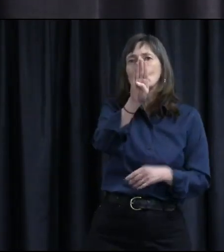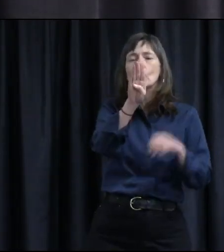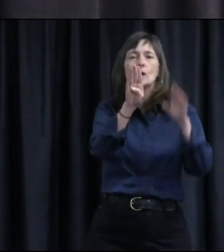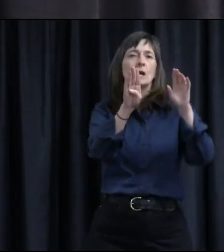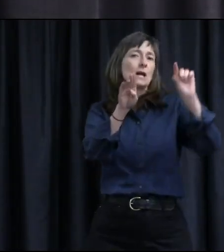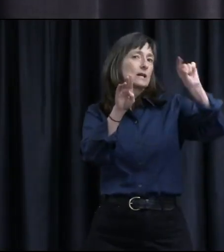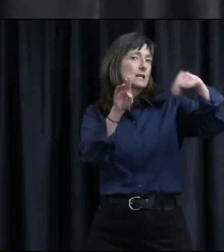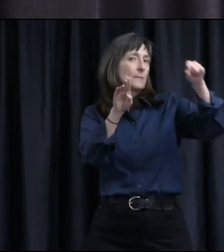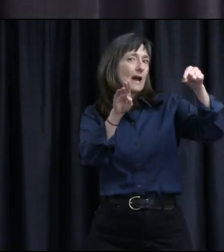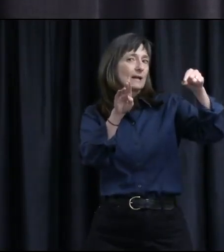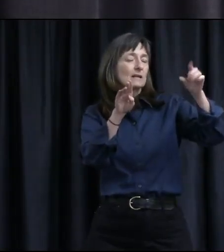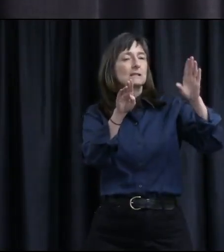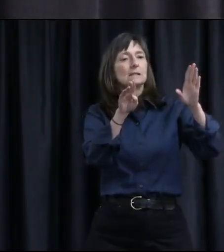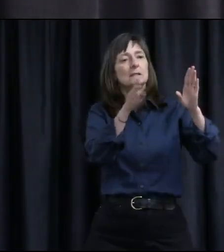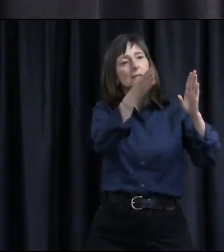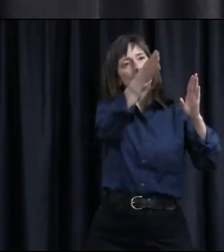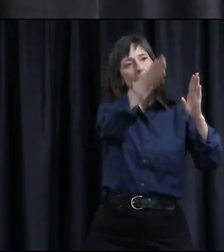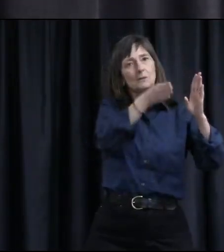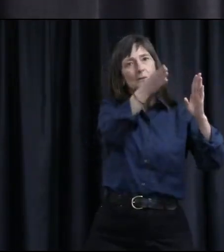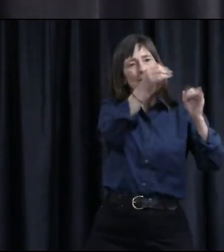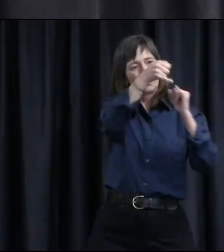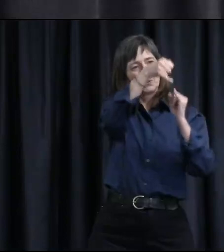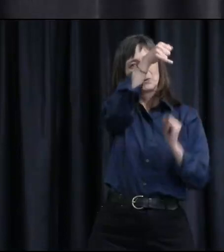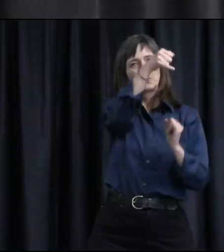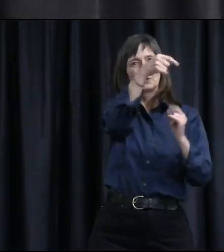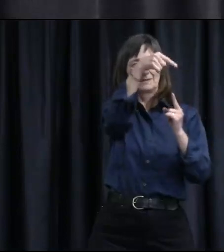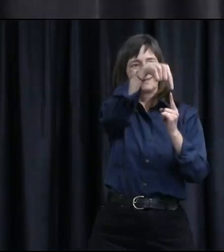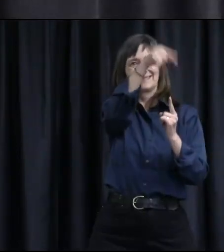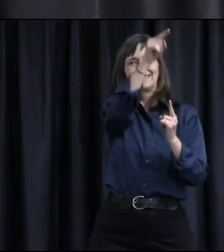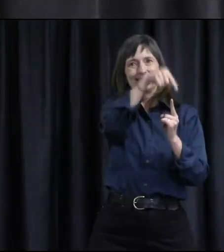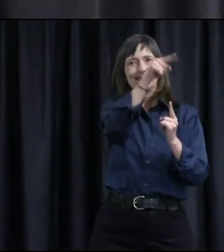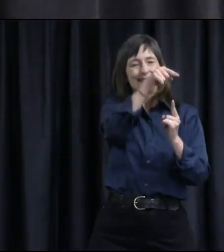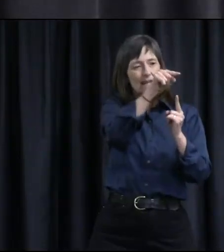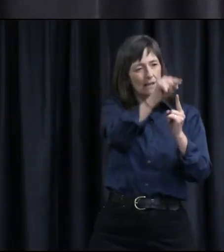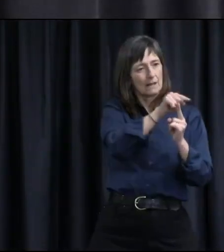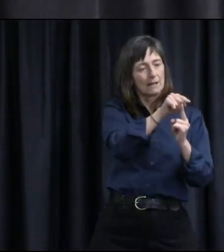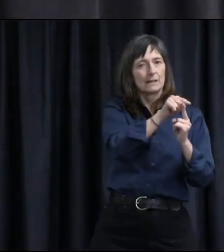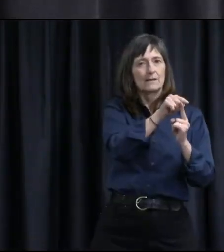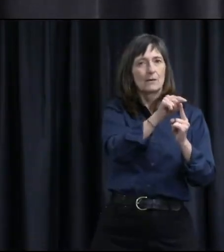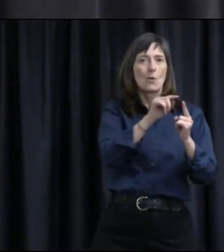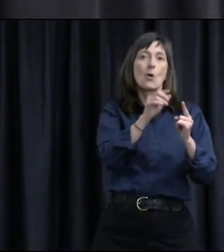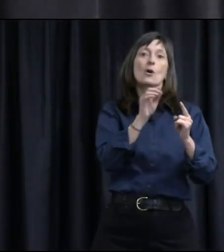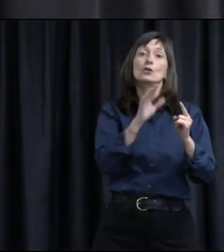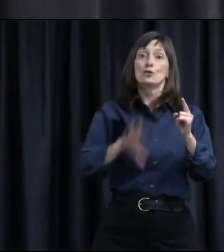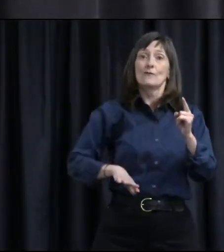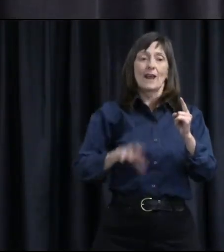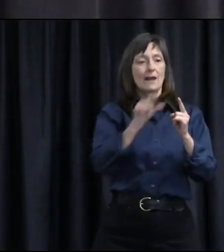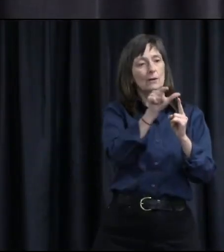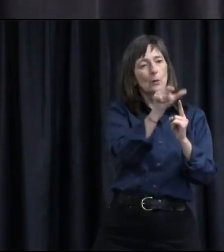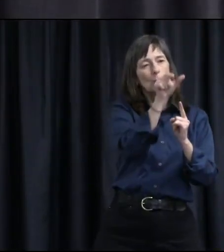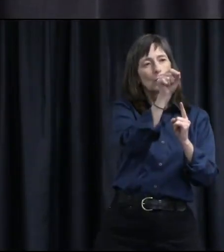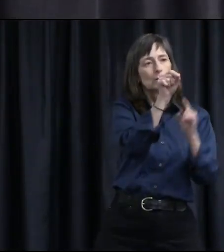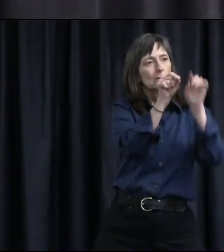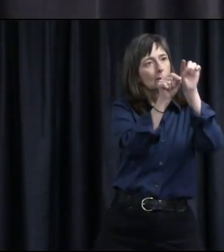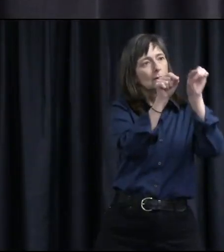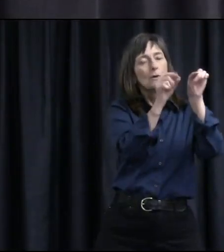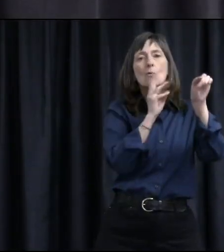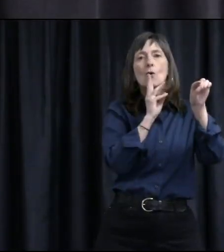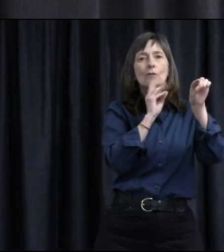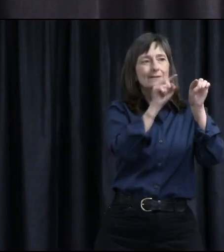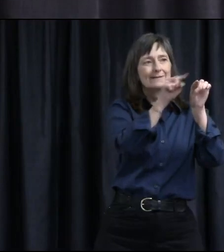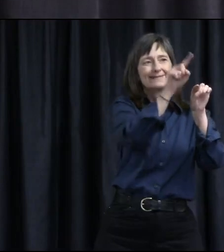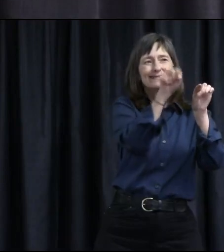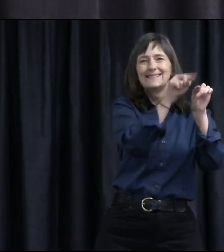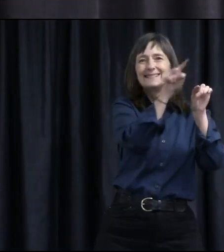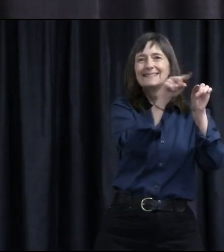Lab West, and into Blanc-Sablon into the Straits of Labrador. So there are exemptions for people that live in those areas, as they are completely